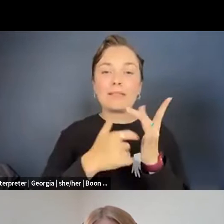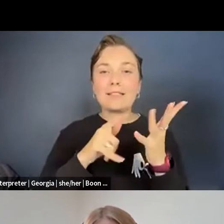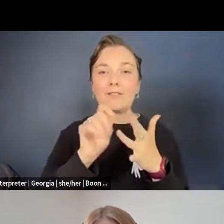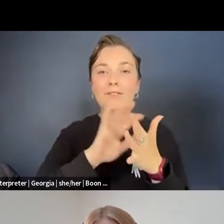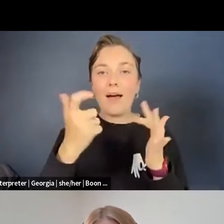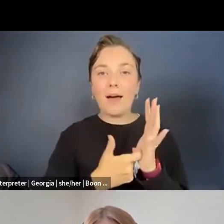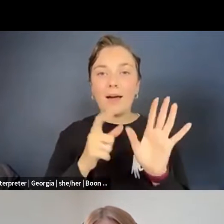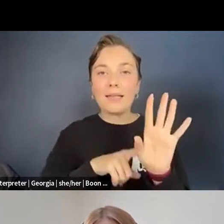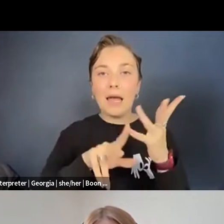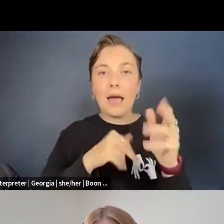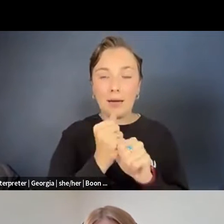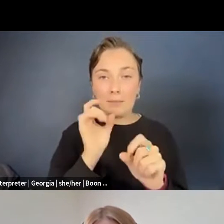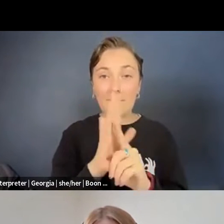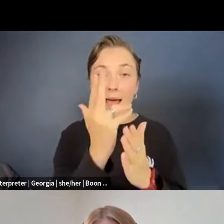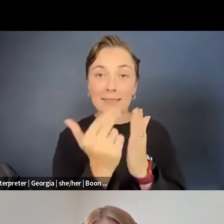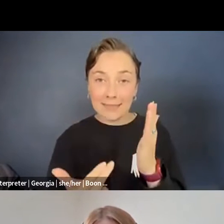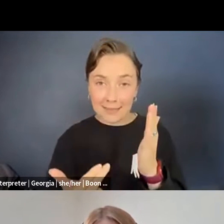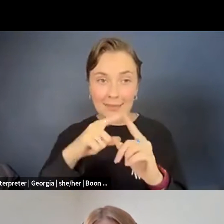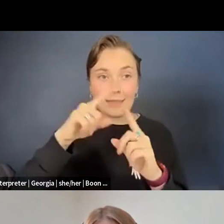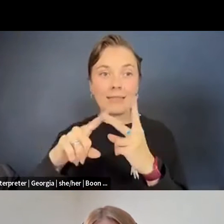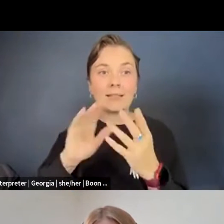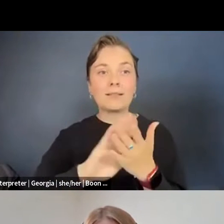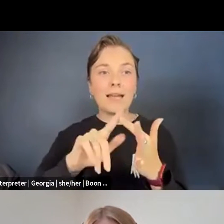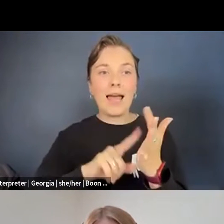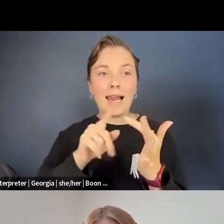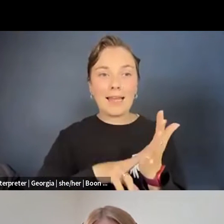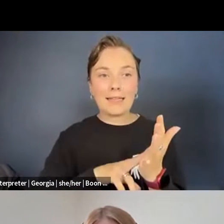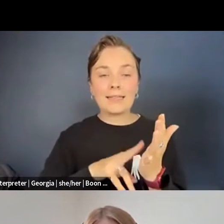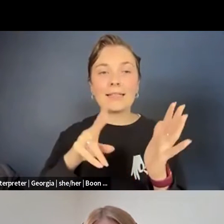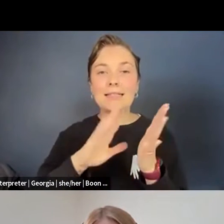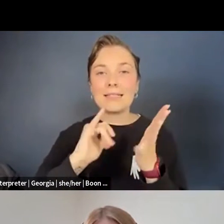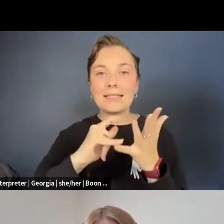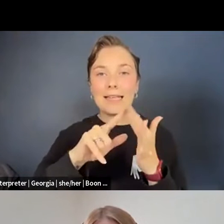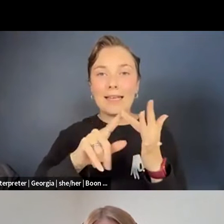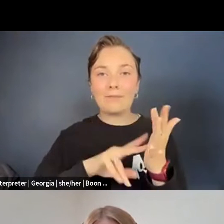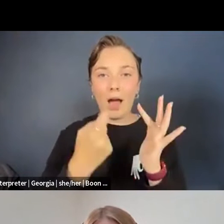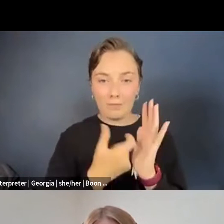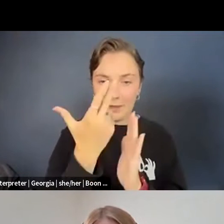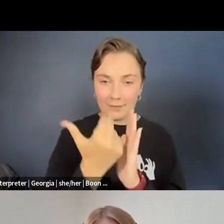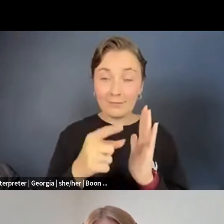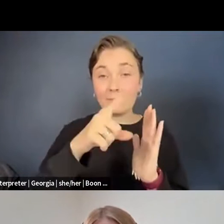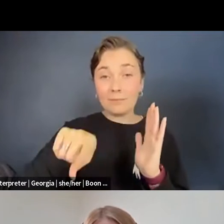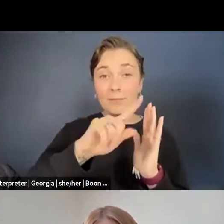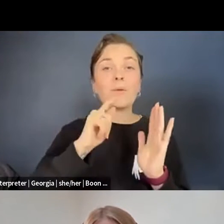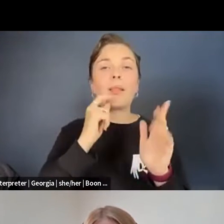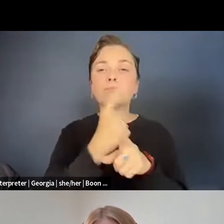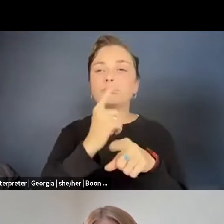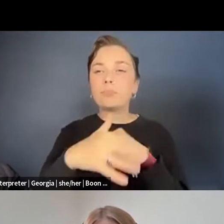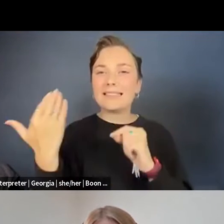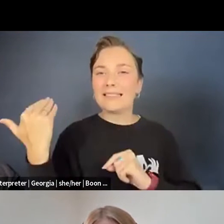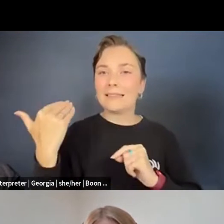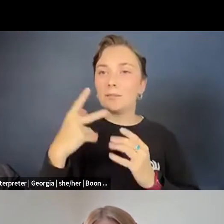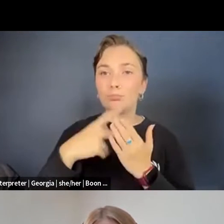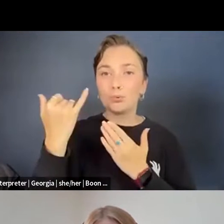artist, and we have Helen Seiver, who is also an artist, and they will be sharing aspects of recent